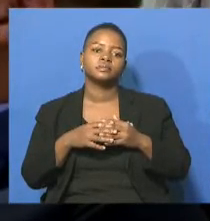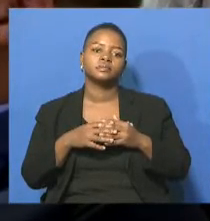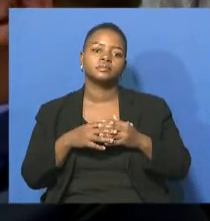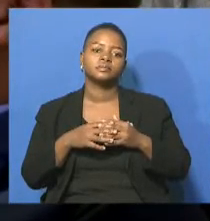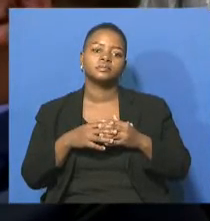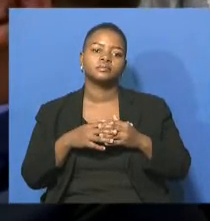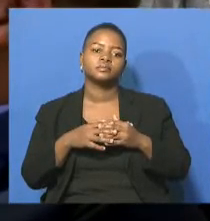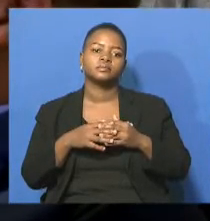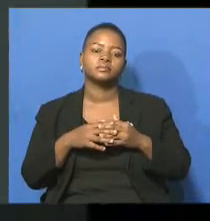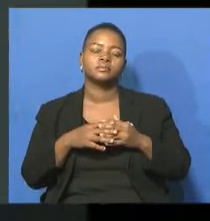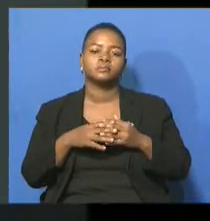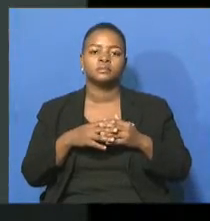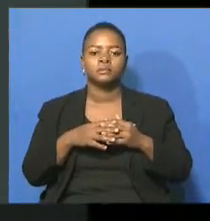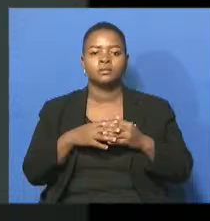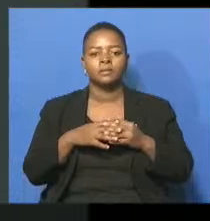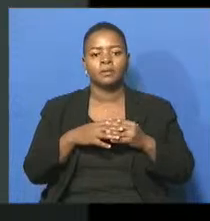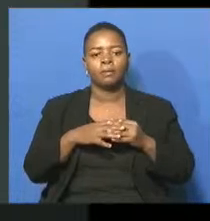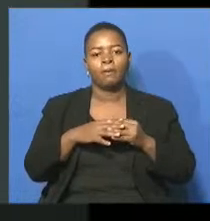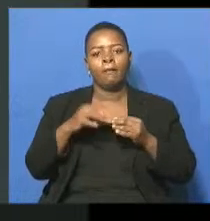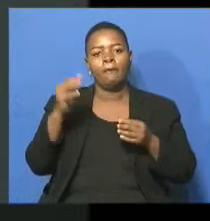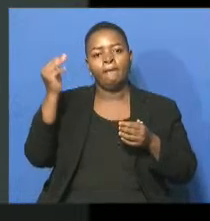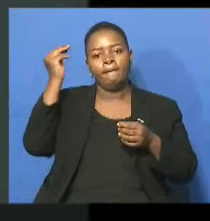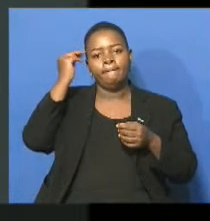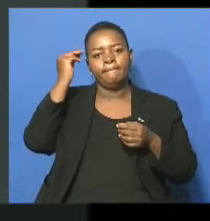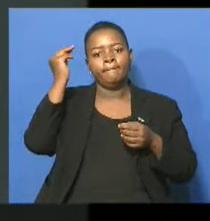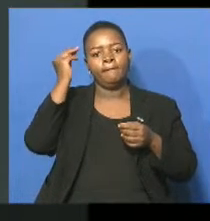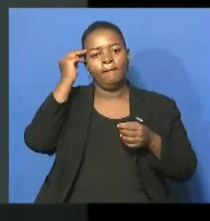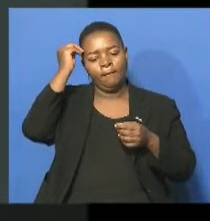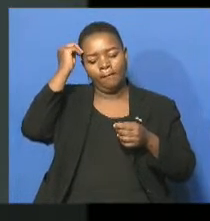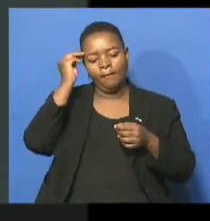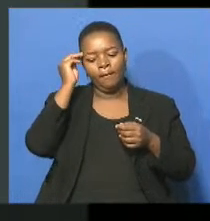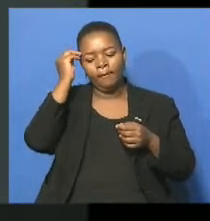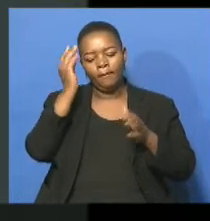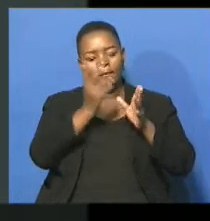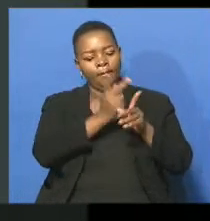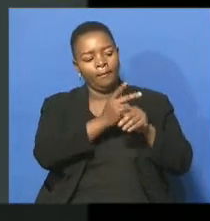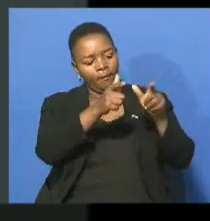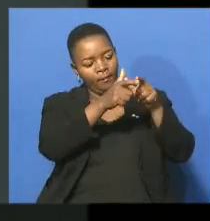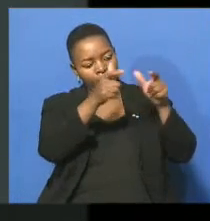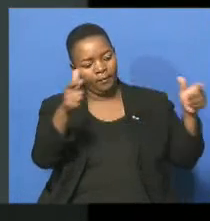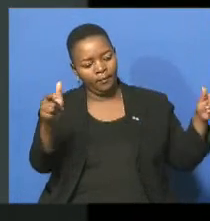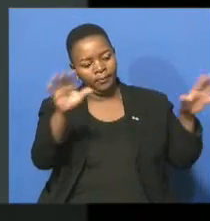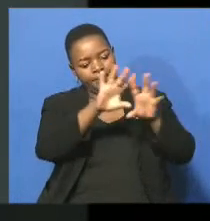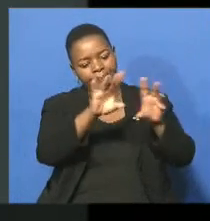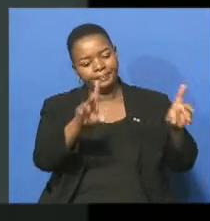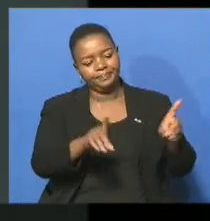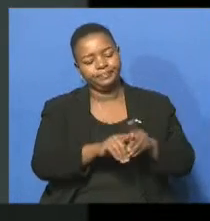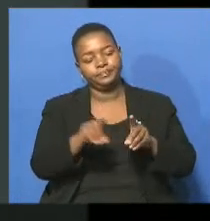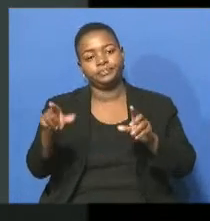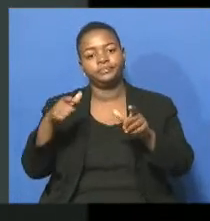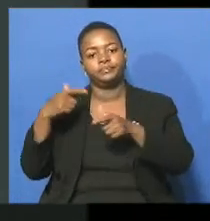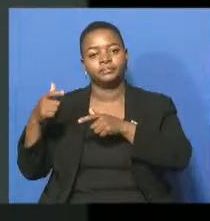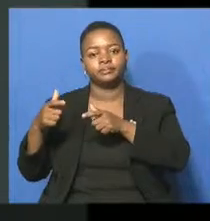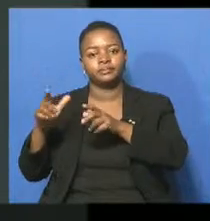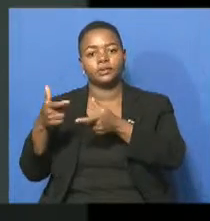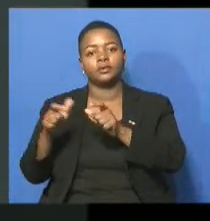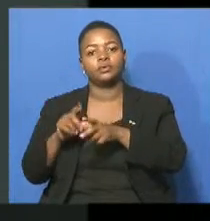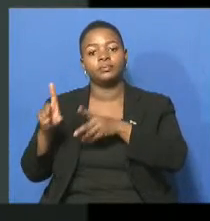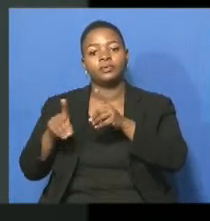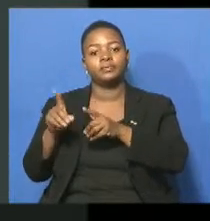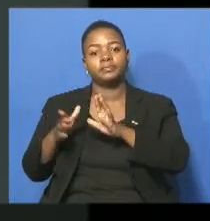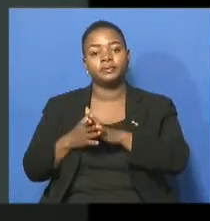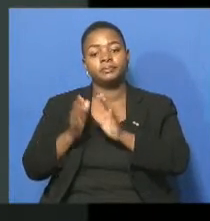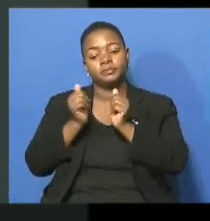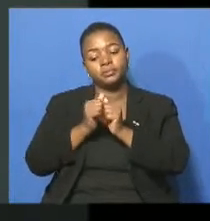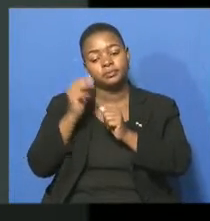mental illness were kept in large asylums, and there were a huge population of people